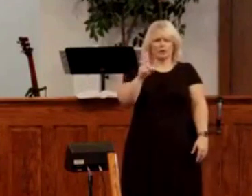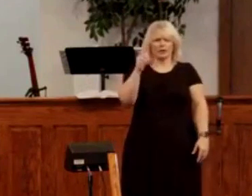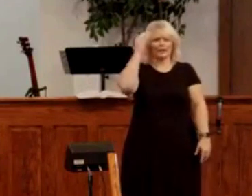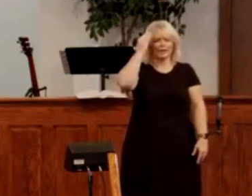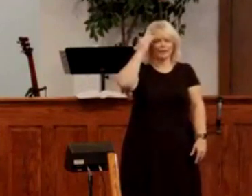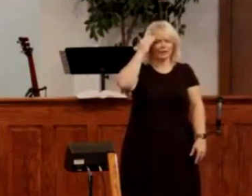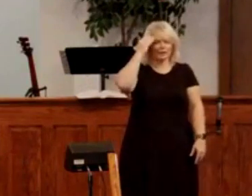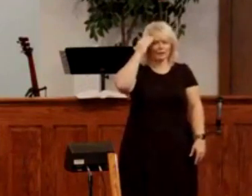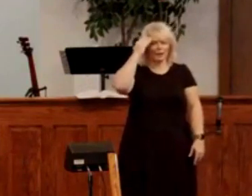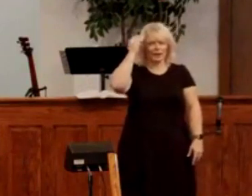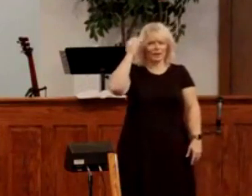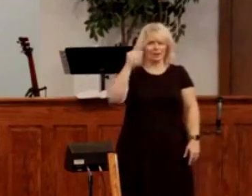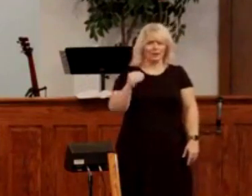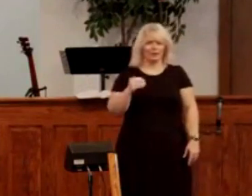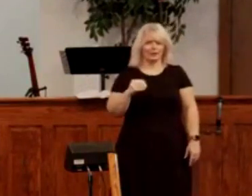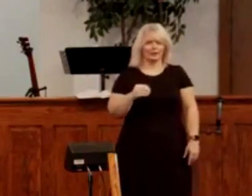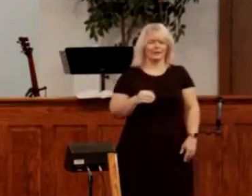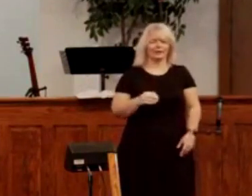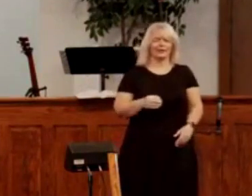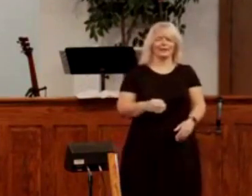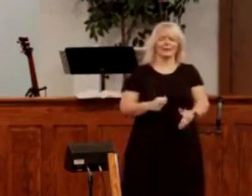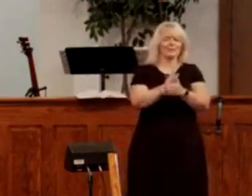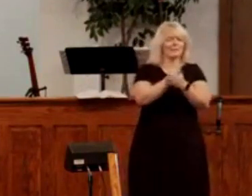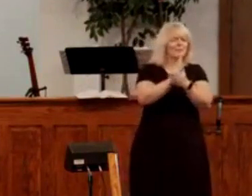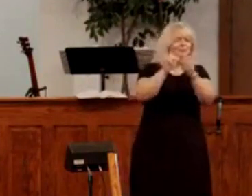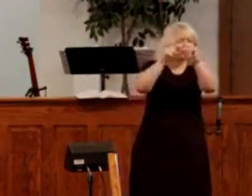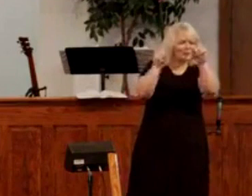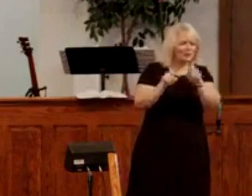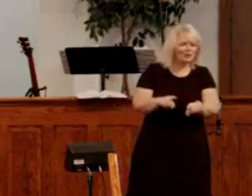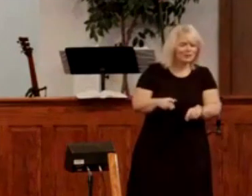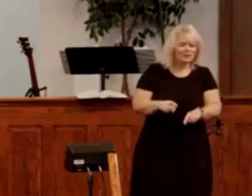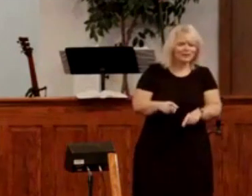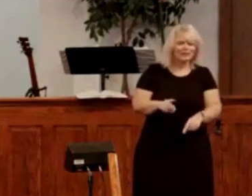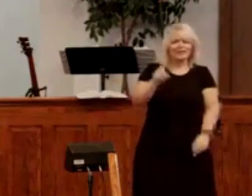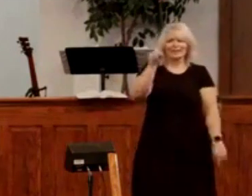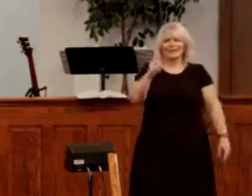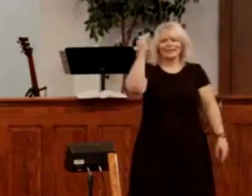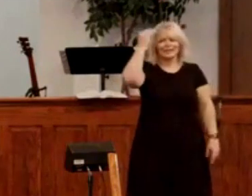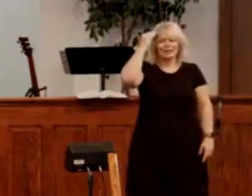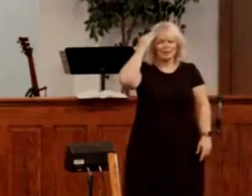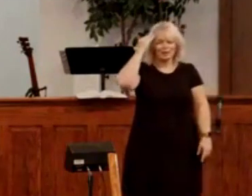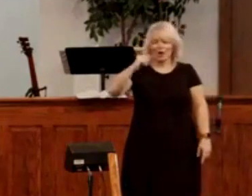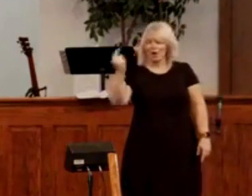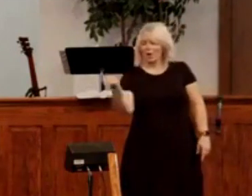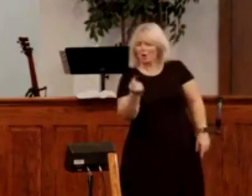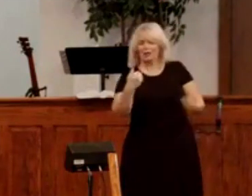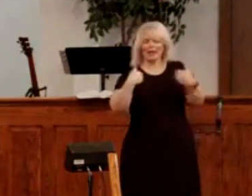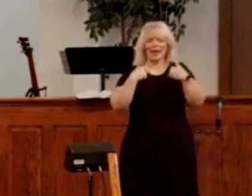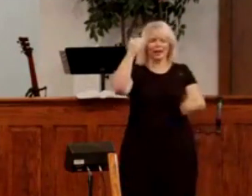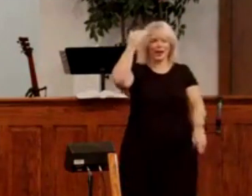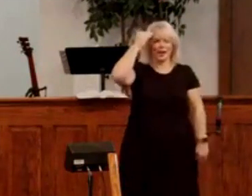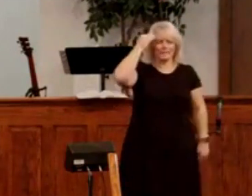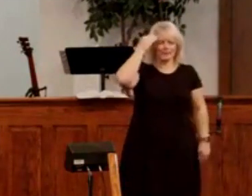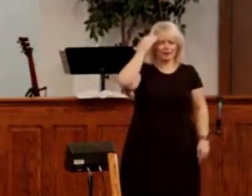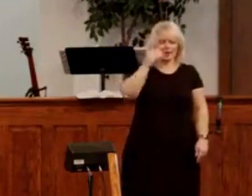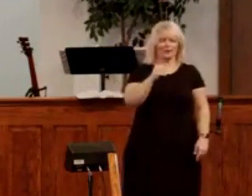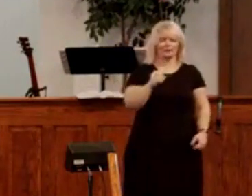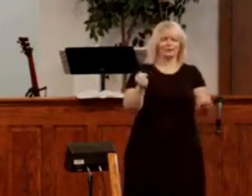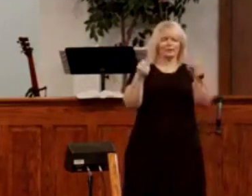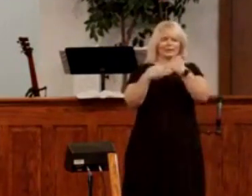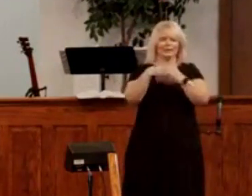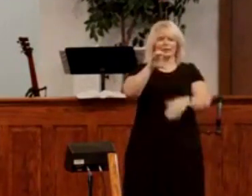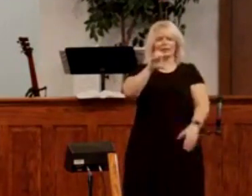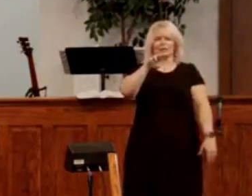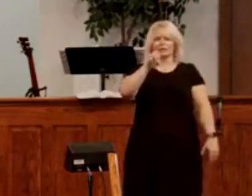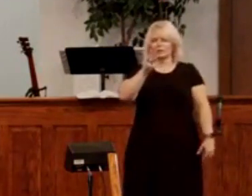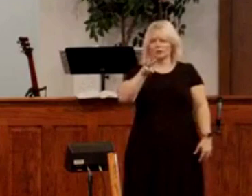Come on, it's Wizard of Oz 101. What did the Scarecrow need? If I only had a brain, right? If I only had a